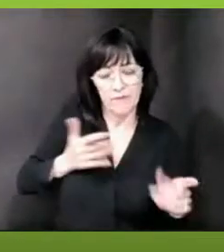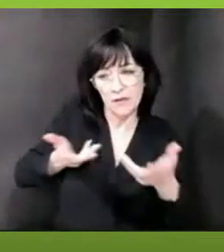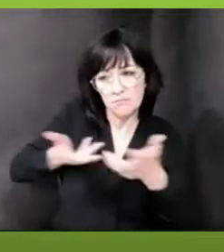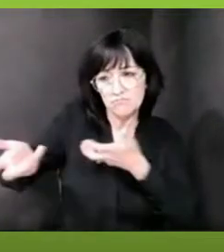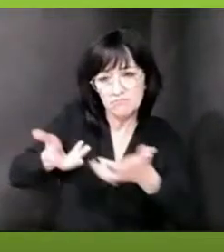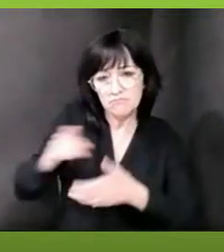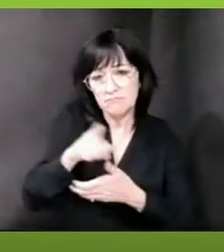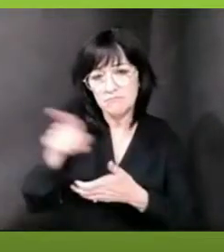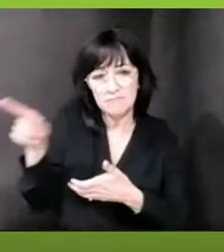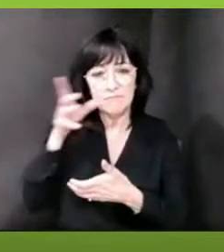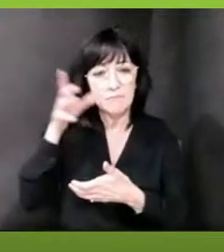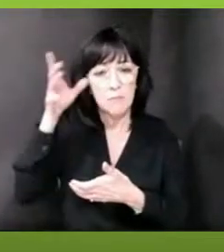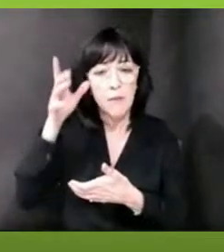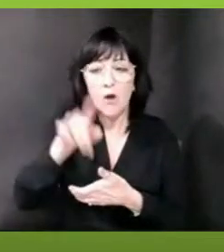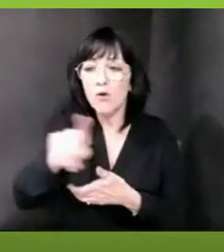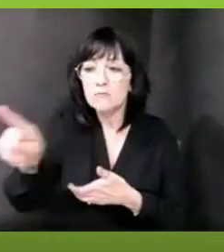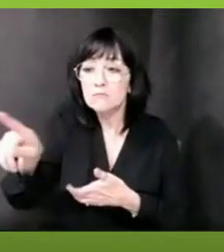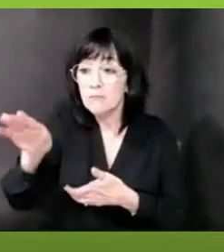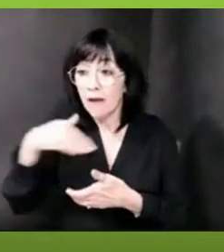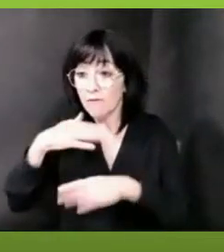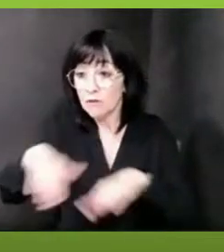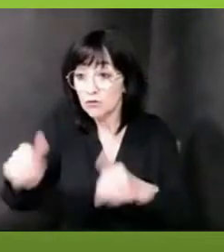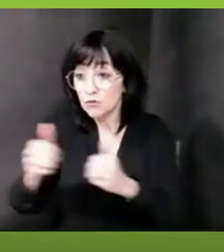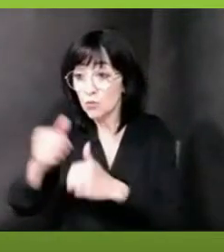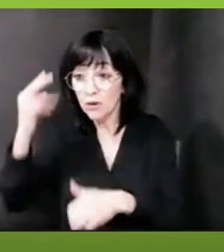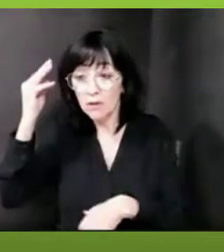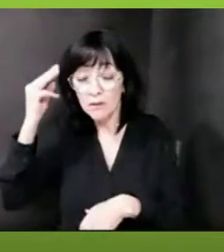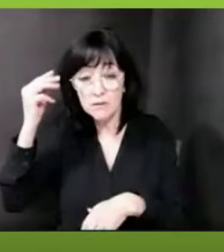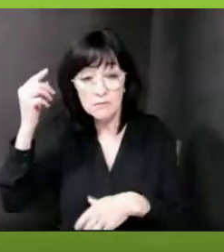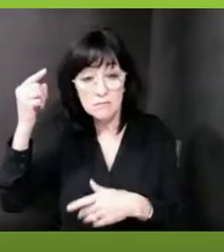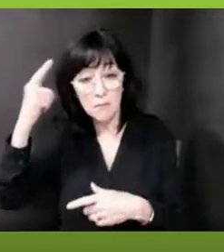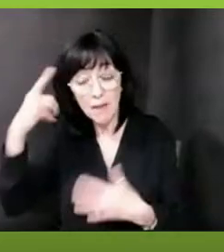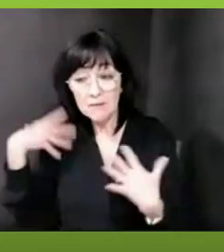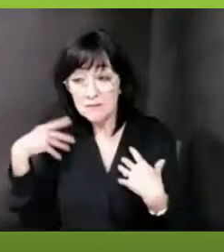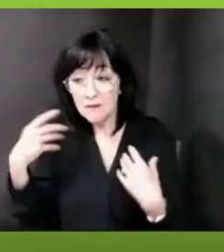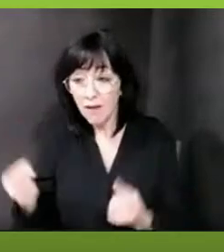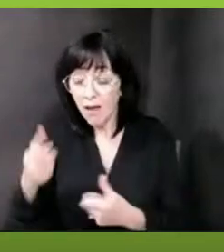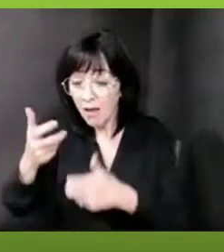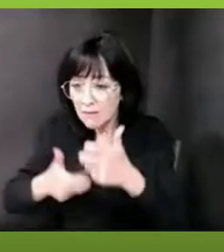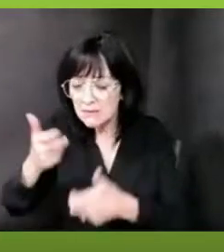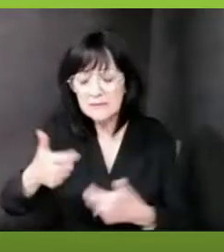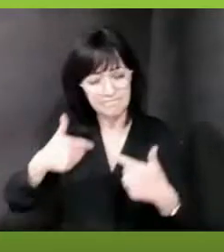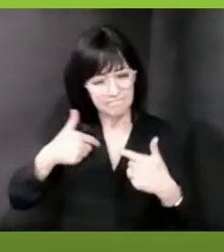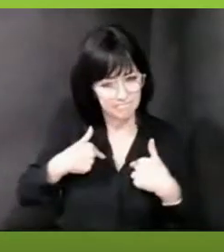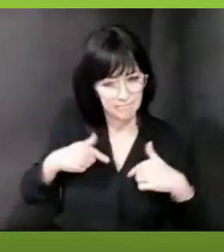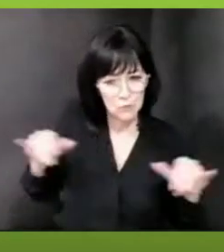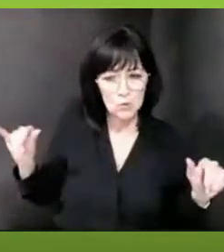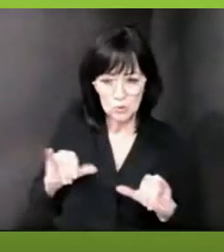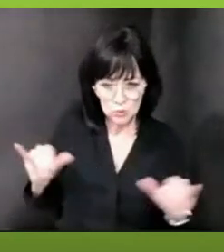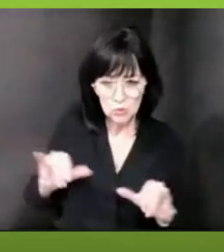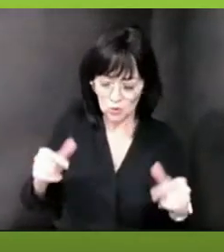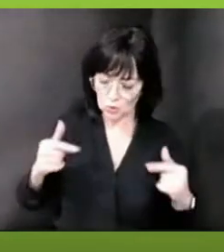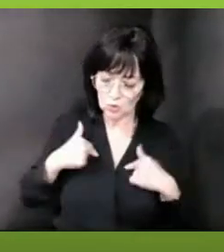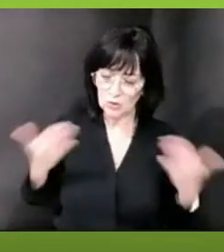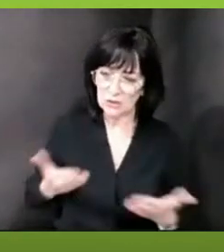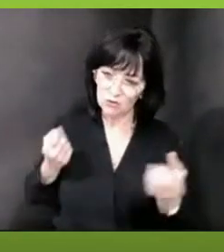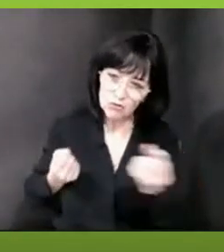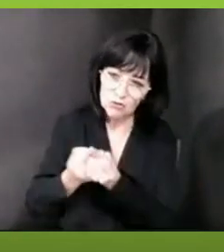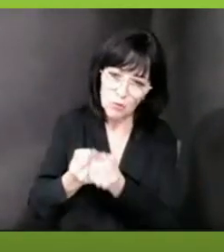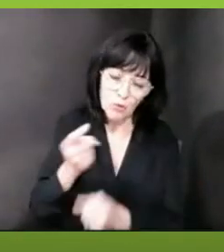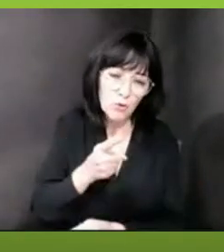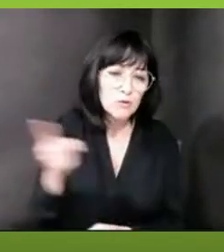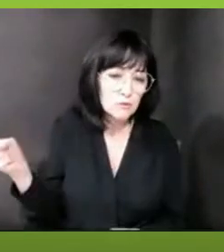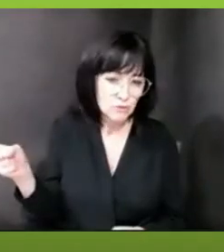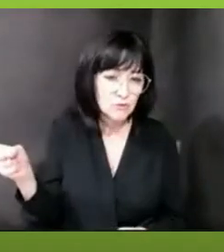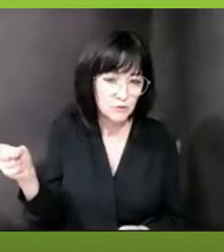caregivers through their journey. We really feel that nobody should have to walk the journey alone, and that's what we're here for. So what